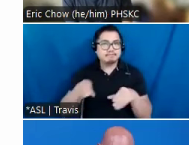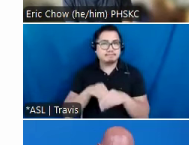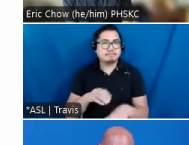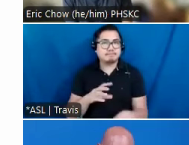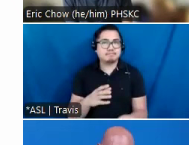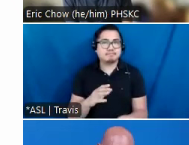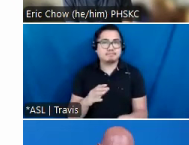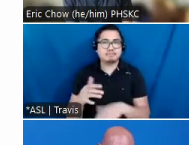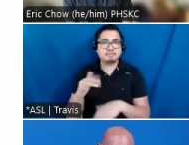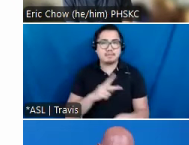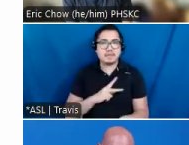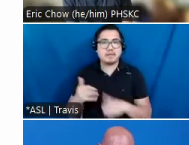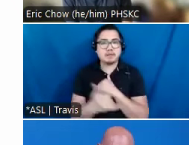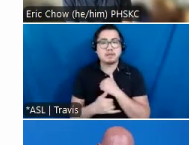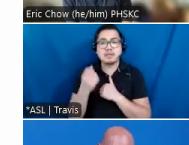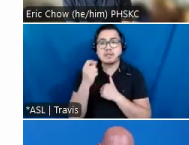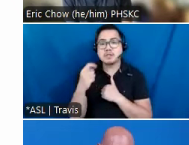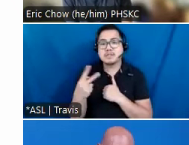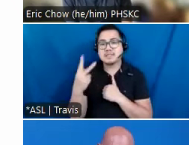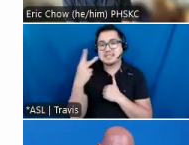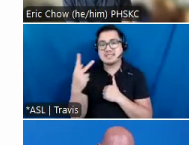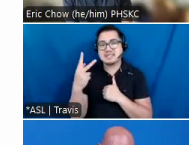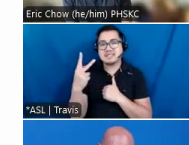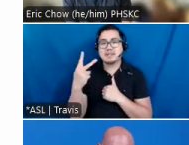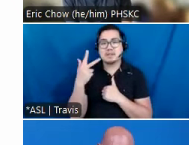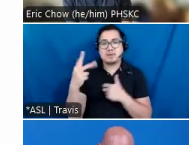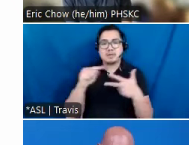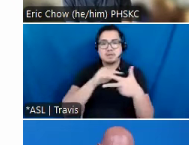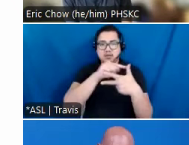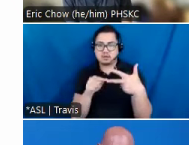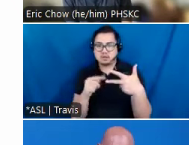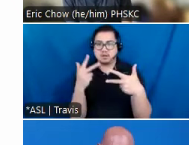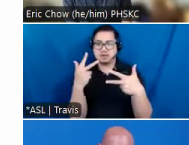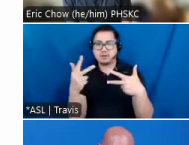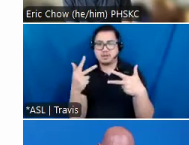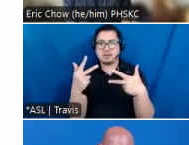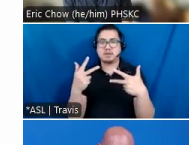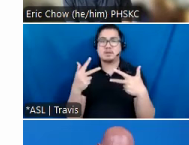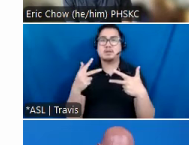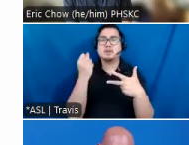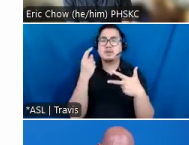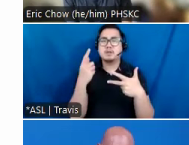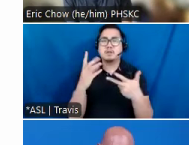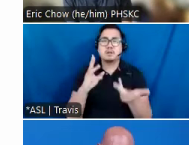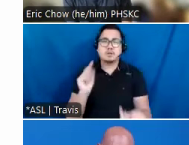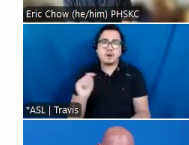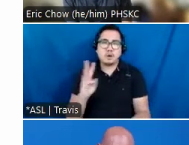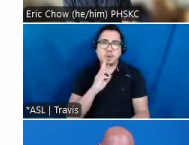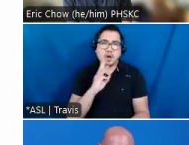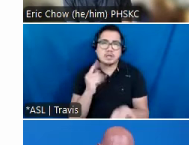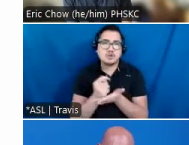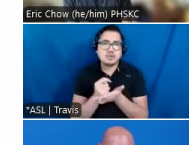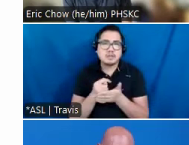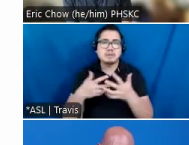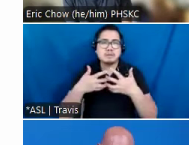named Brightwater, South, and West these are referencing different wastewater treatment plants. You can see concentrations of COVID changing